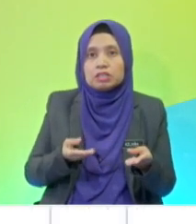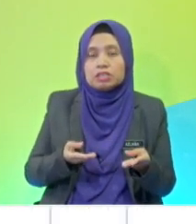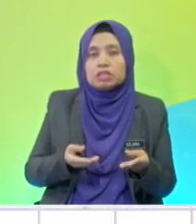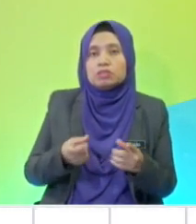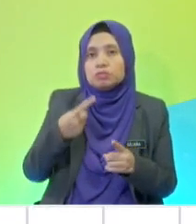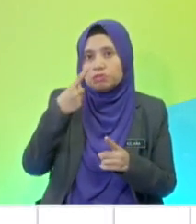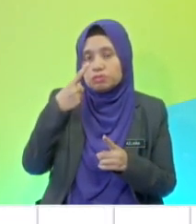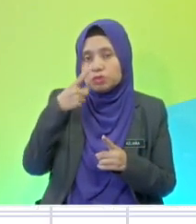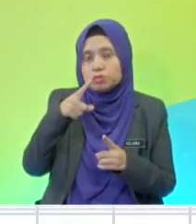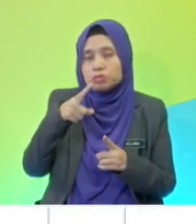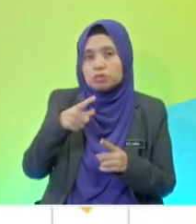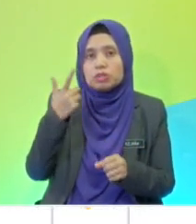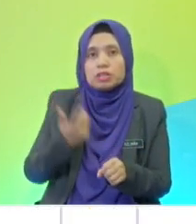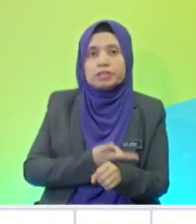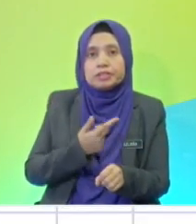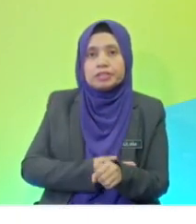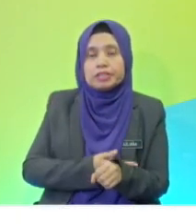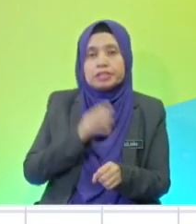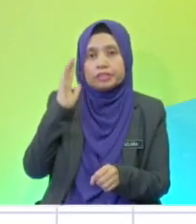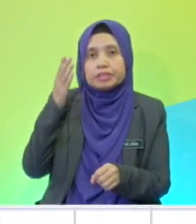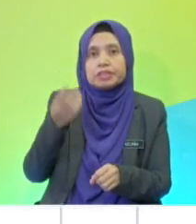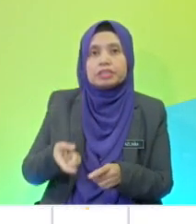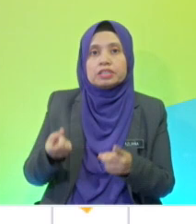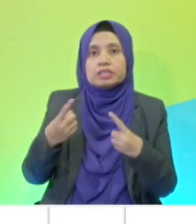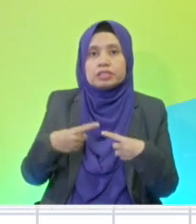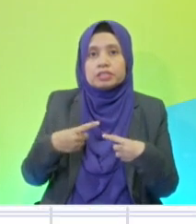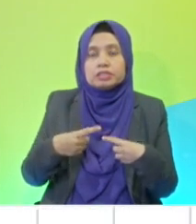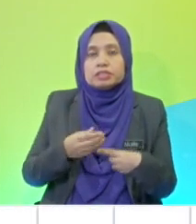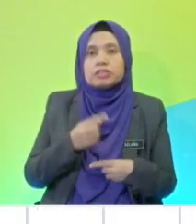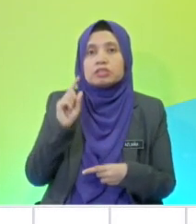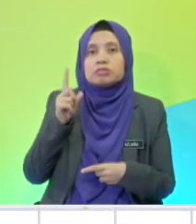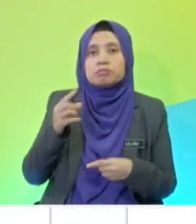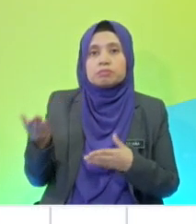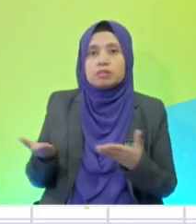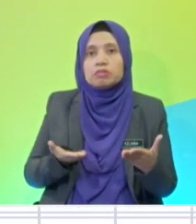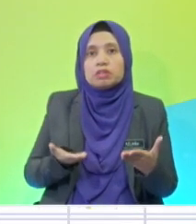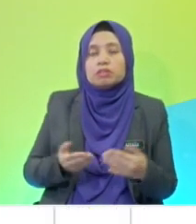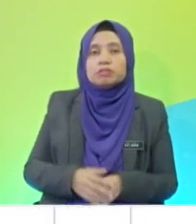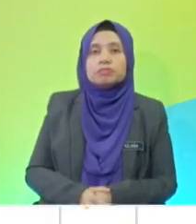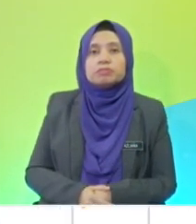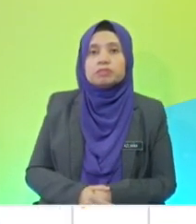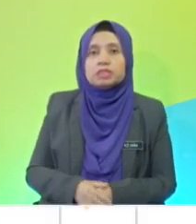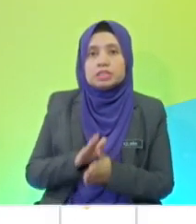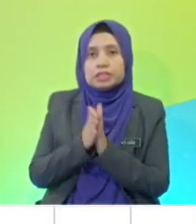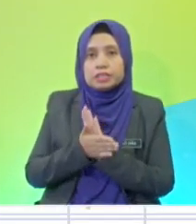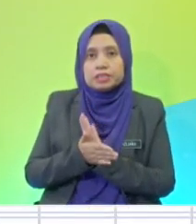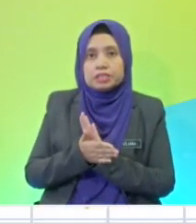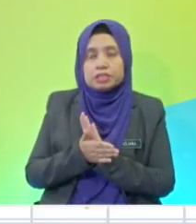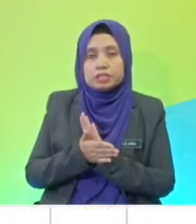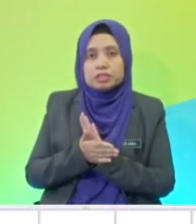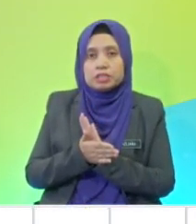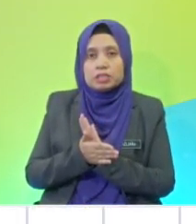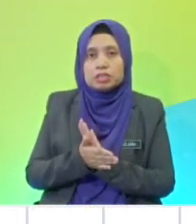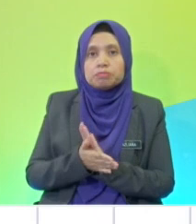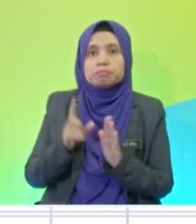on Monday. Have to decide together who is going to bring what, so that you don't both bring the